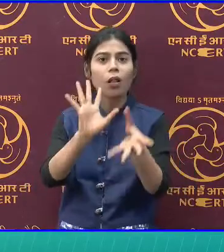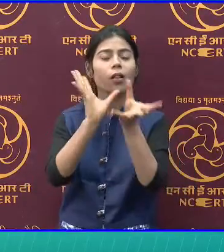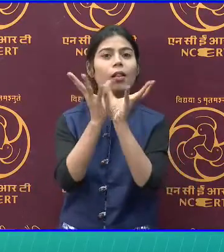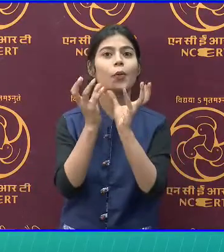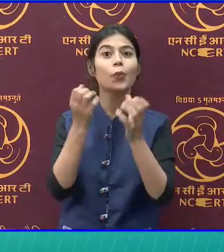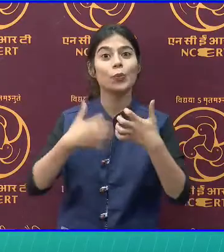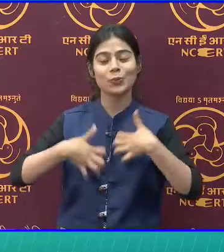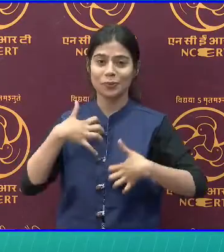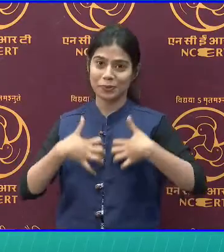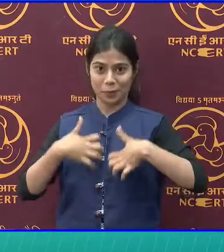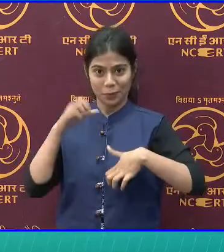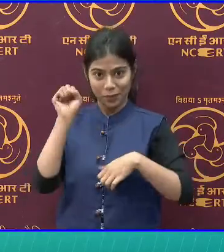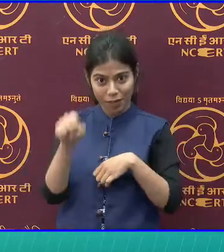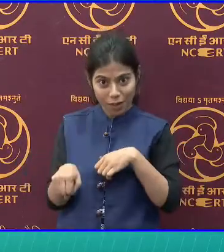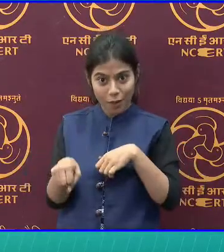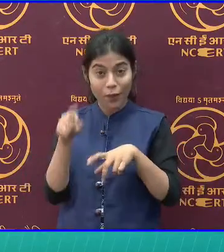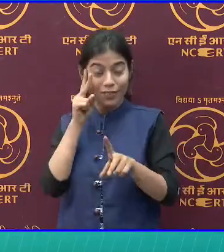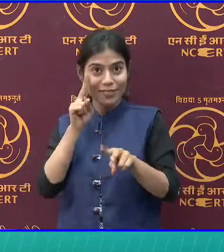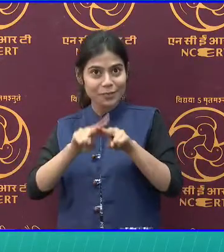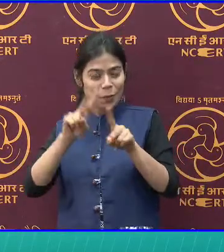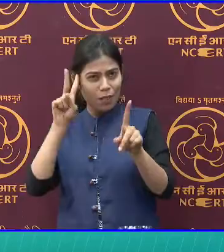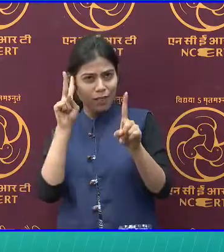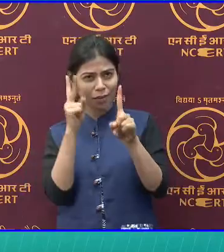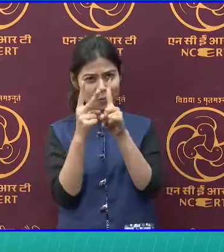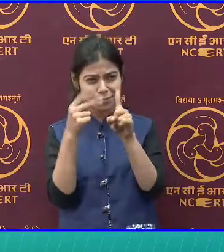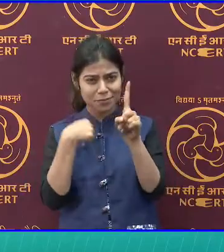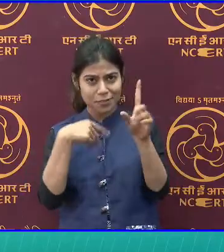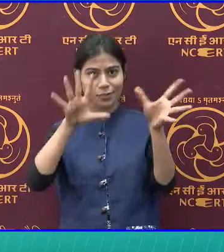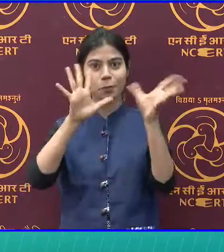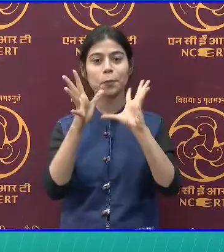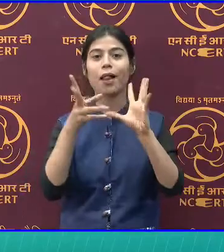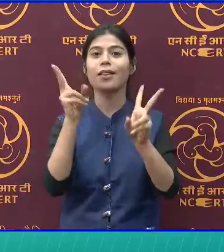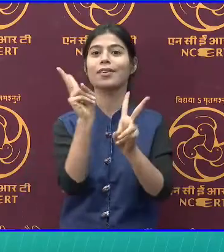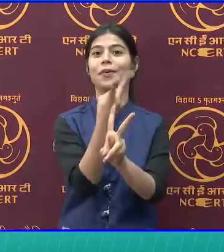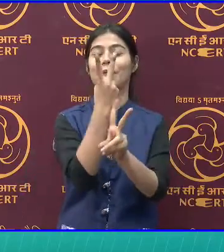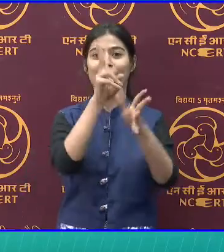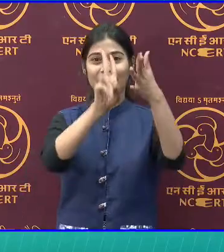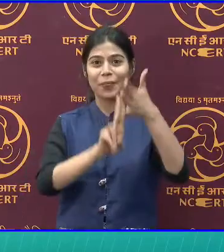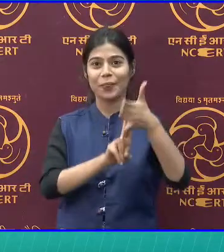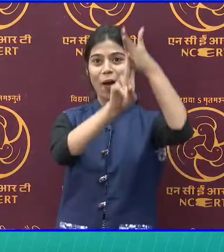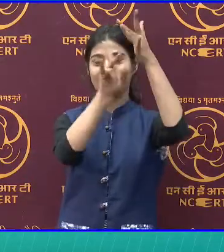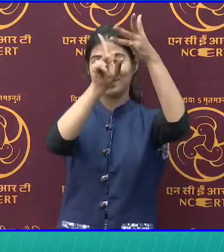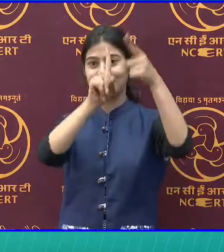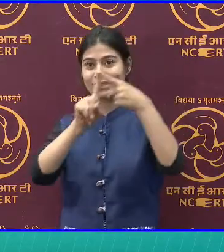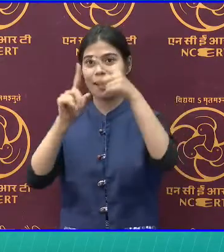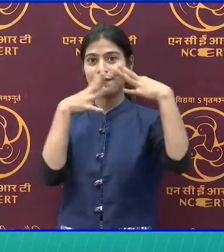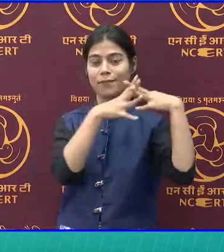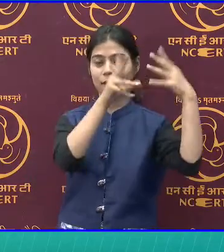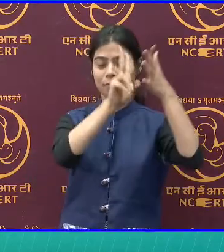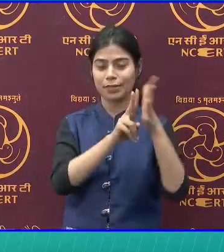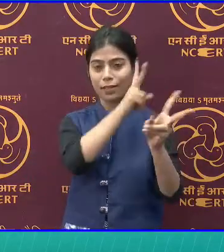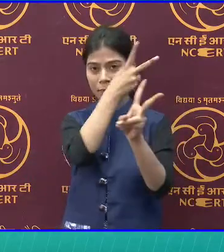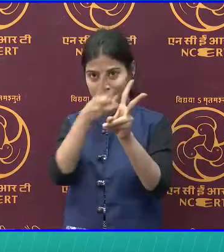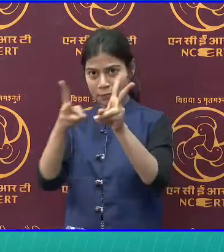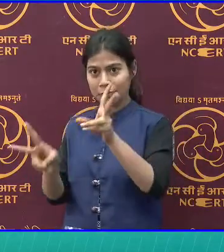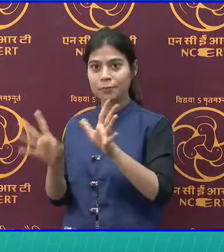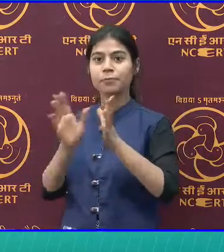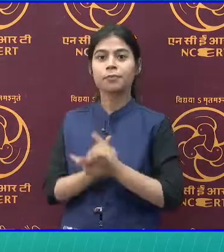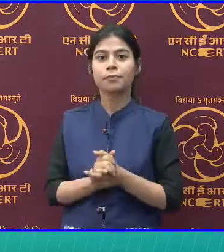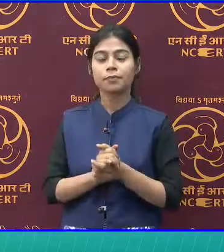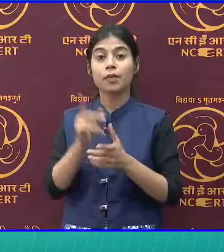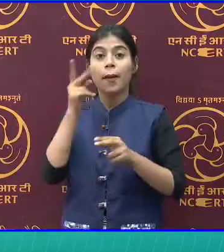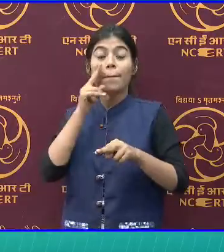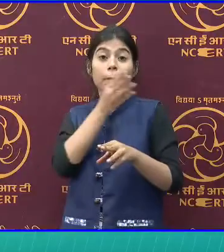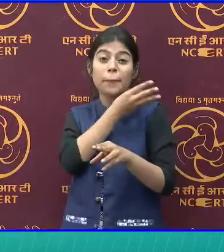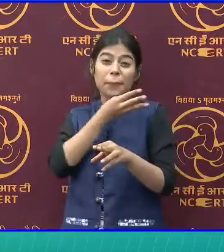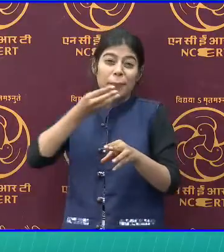have a very interesting view of the globe also from the North Pole. Yeah. So I would suggest that please keep the